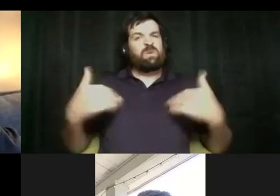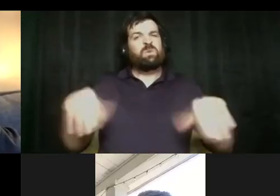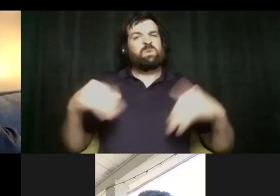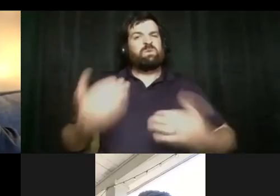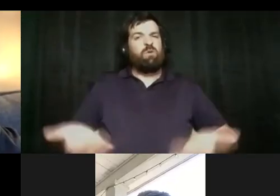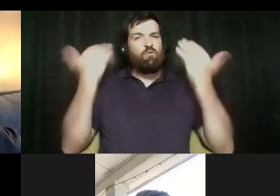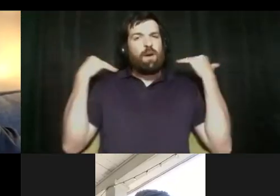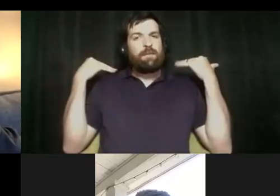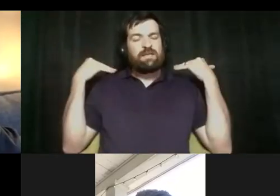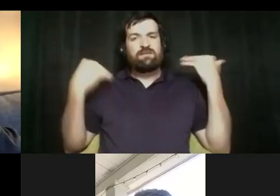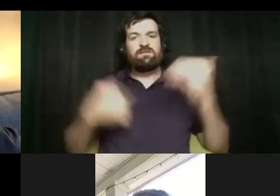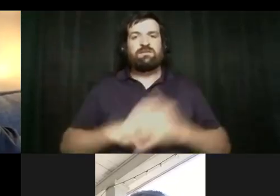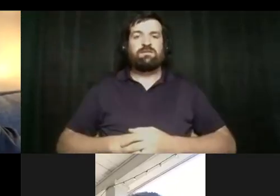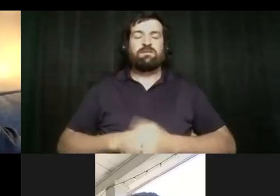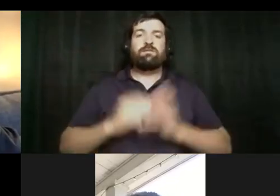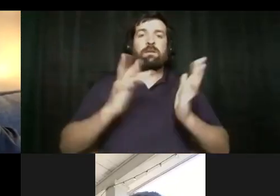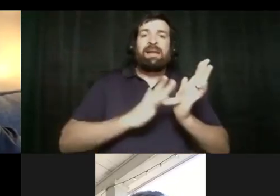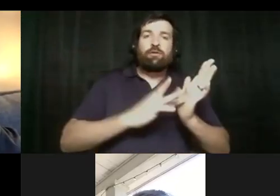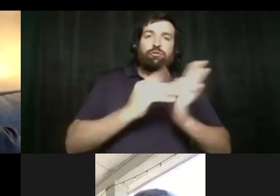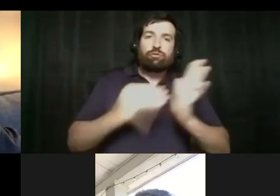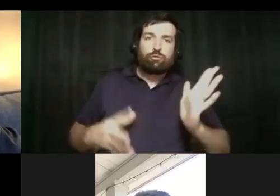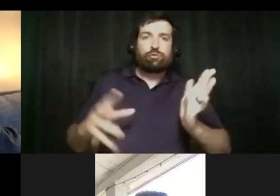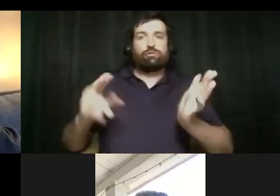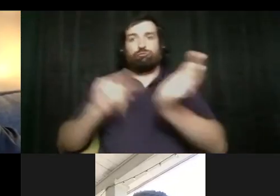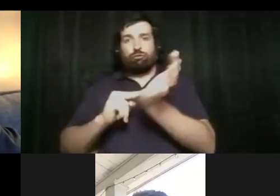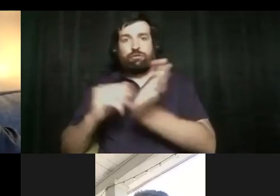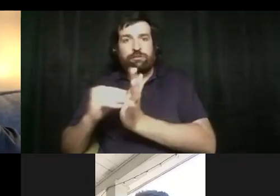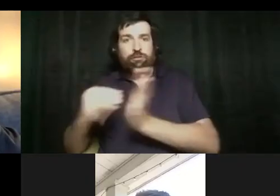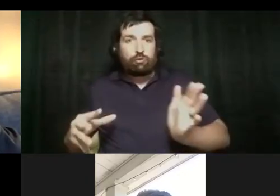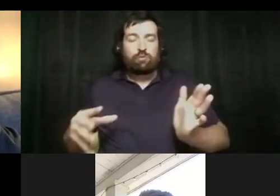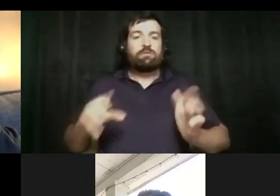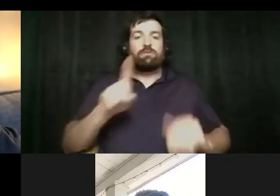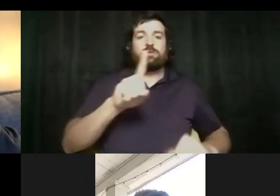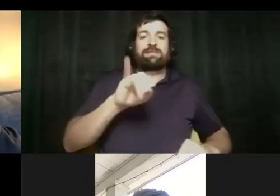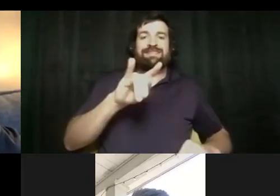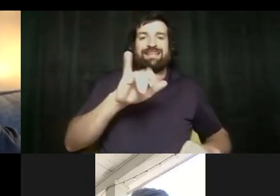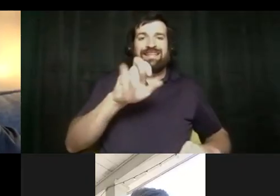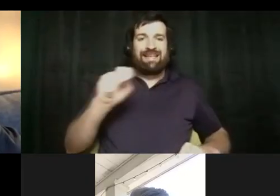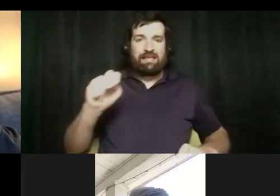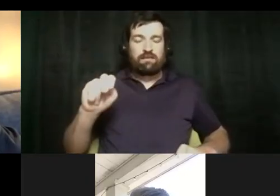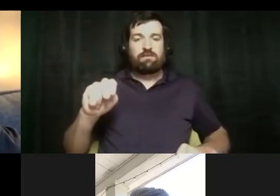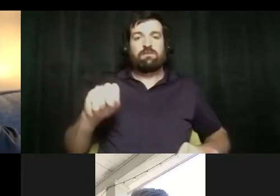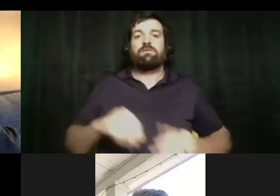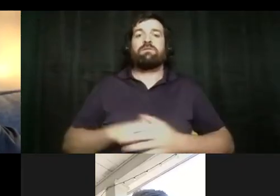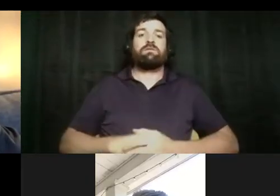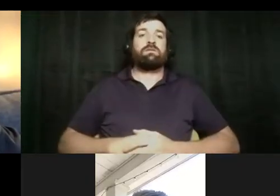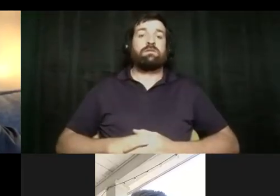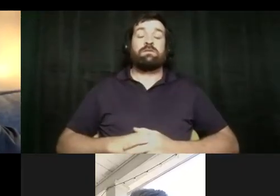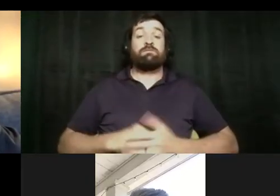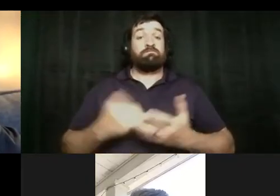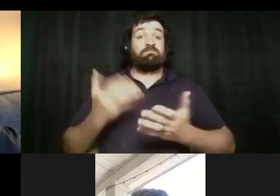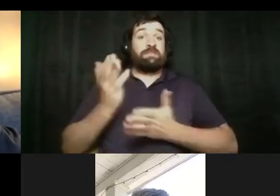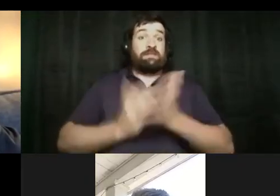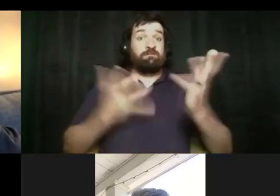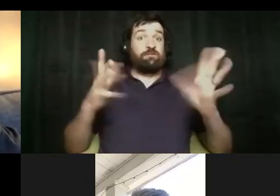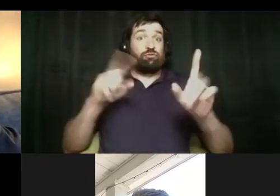a whether it's a medical student, nursing student, dietetic student. We've had our dietetic students go to